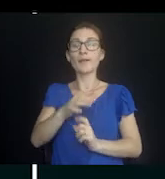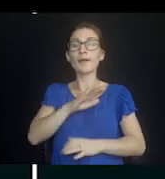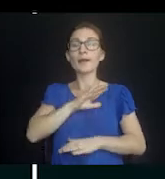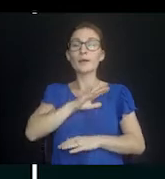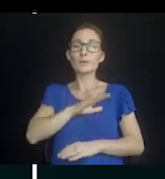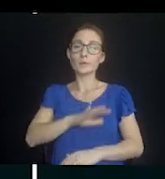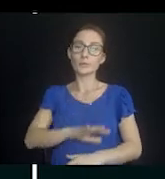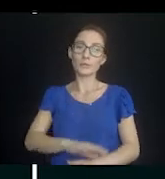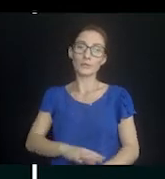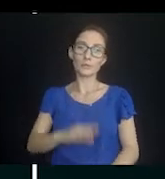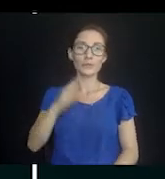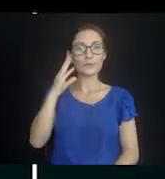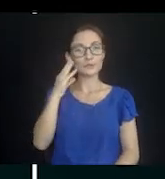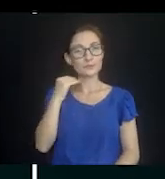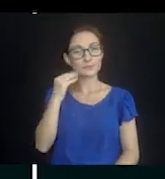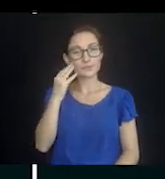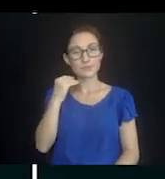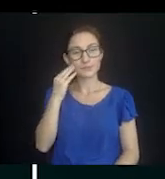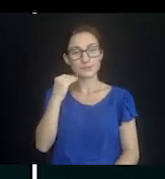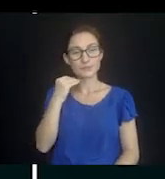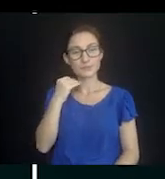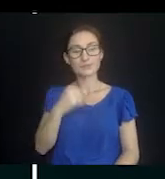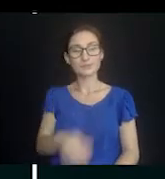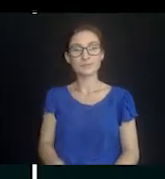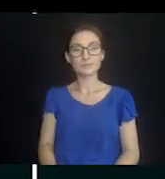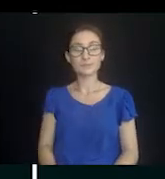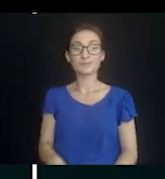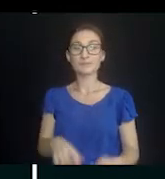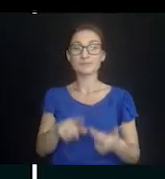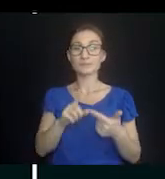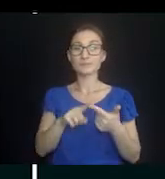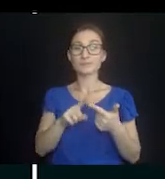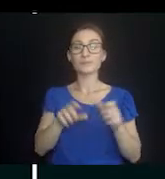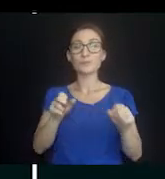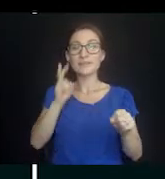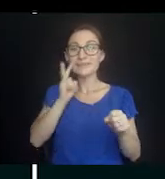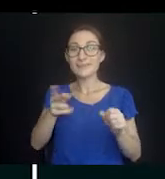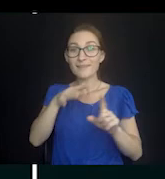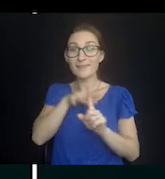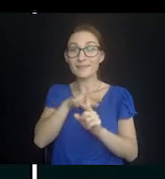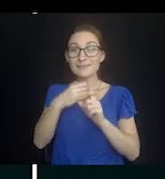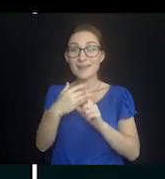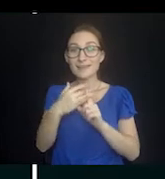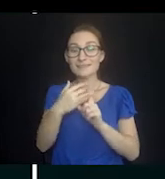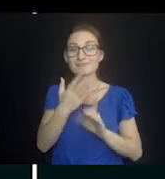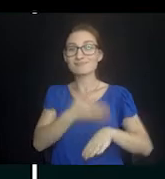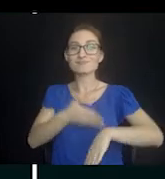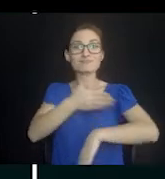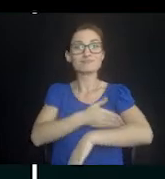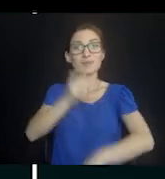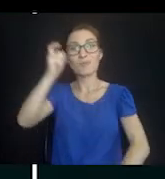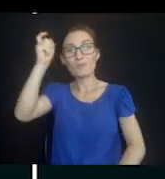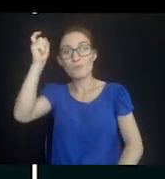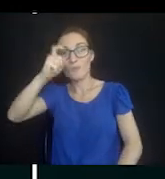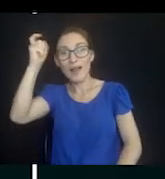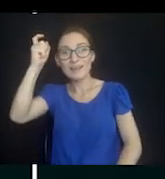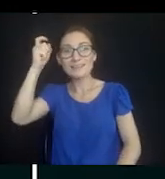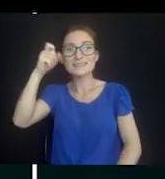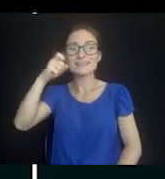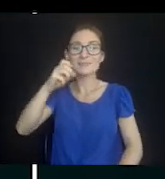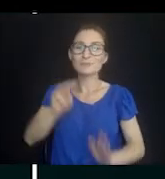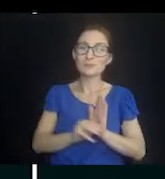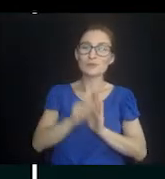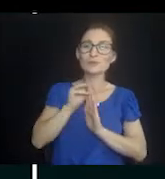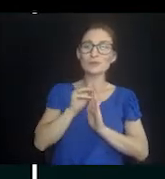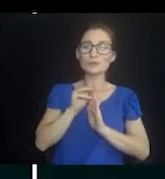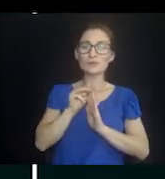everything in it, but just for the moment, for your experience of each moment. It lets you see